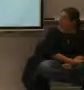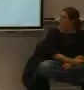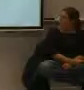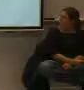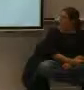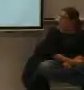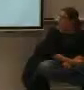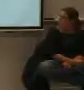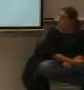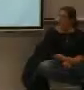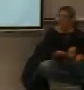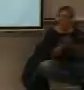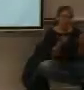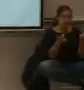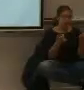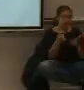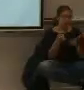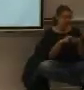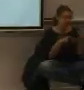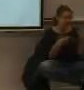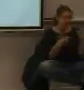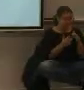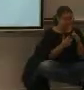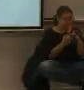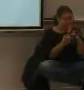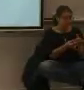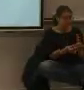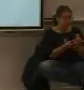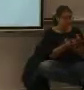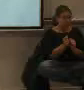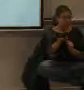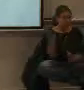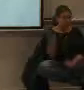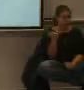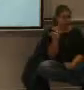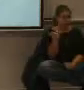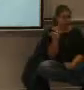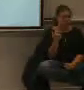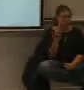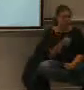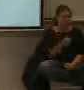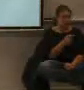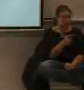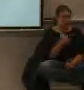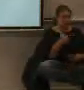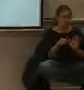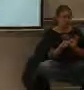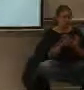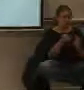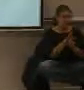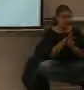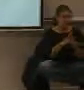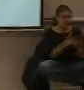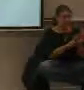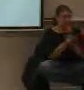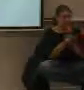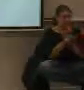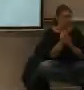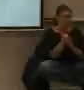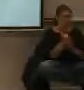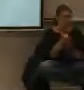The biggest problem associated with it is that it actually has negative effects on development